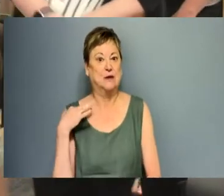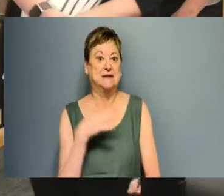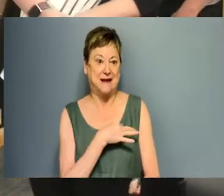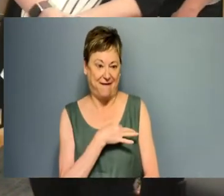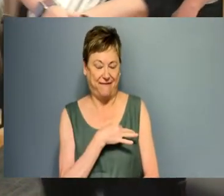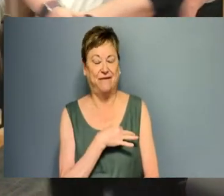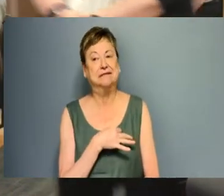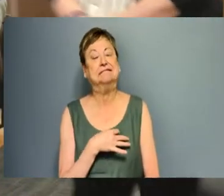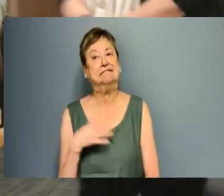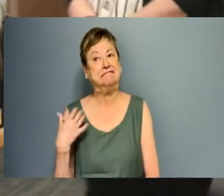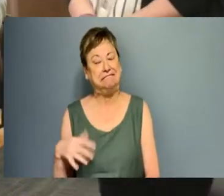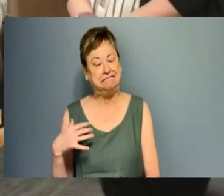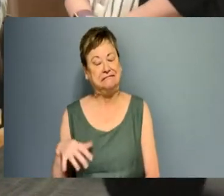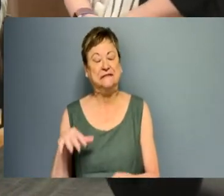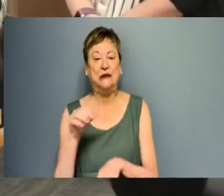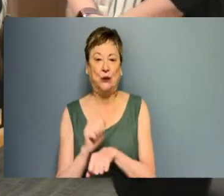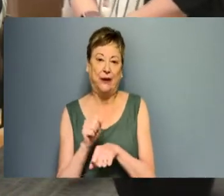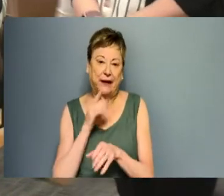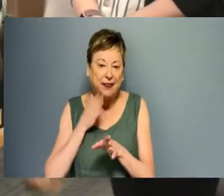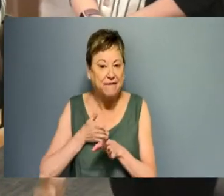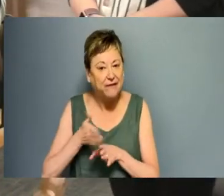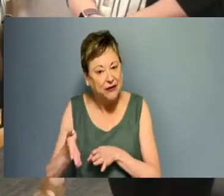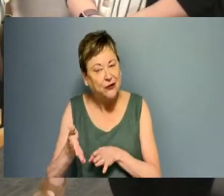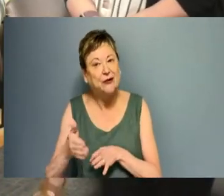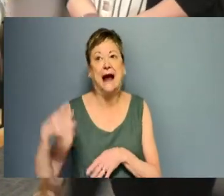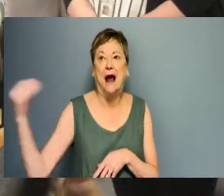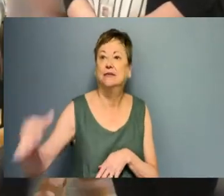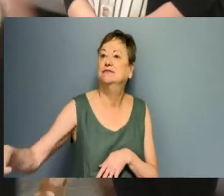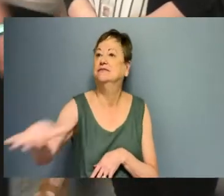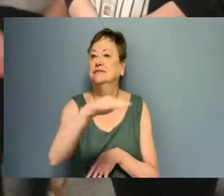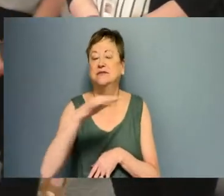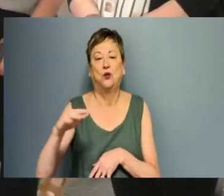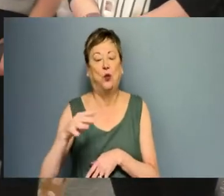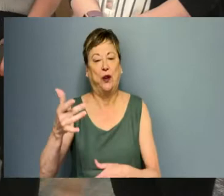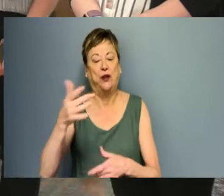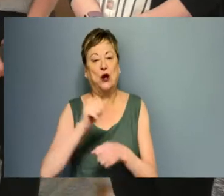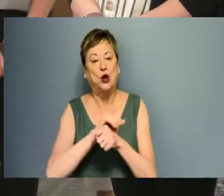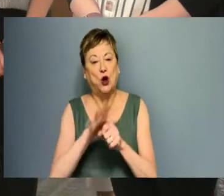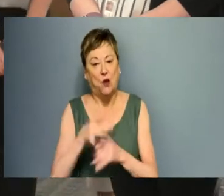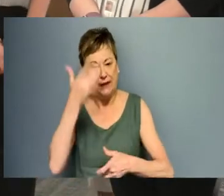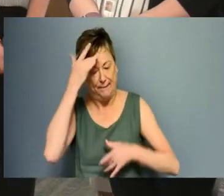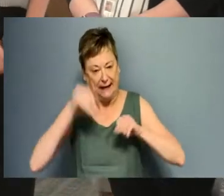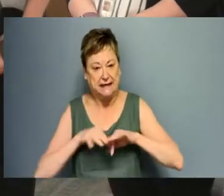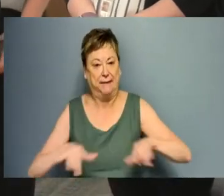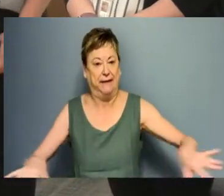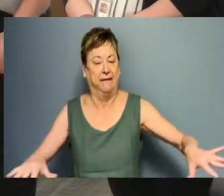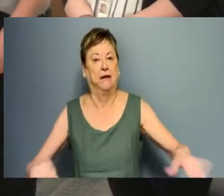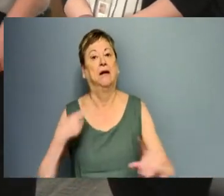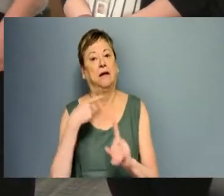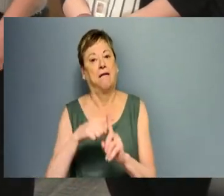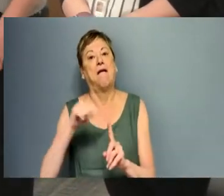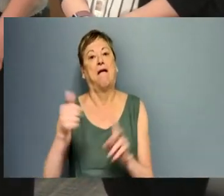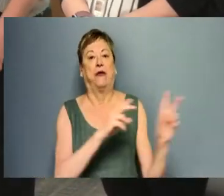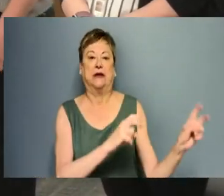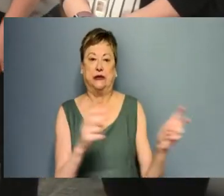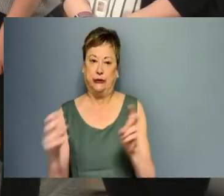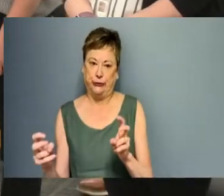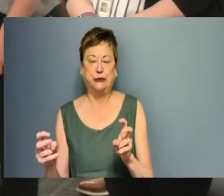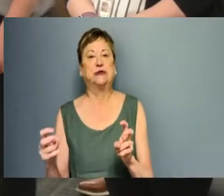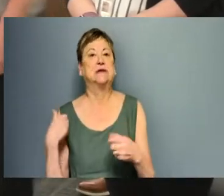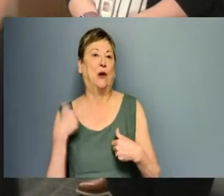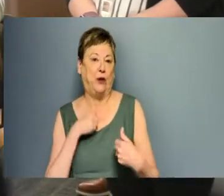to be working in the field with the COVID pandemic and other issues that we've had to deal with, as